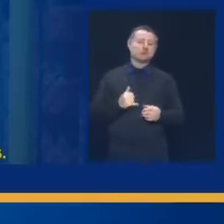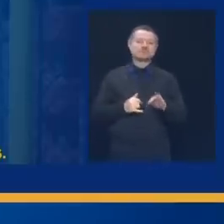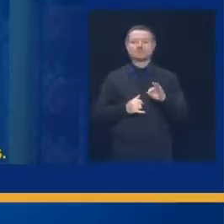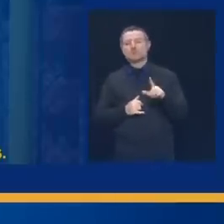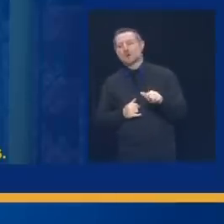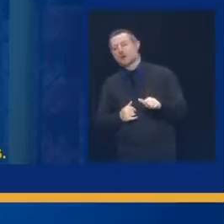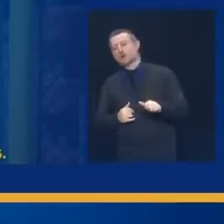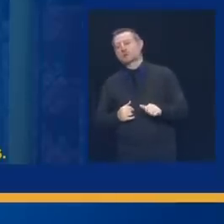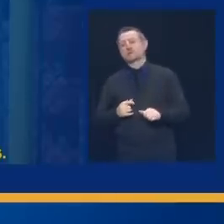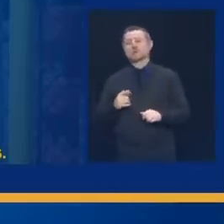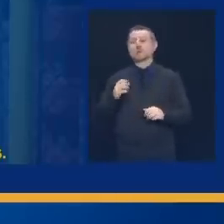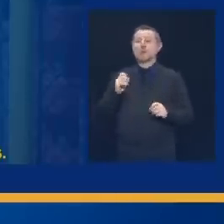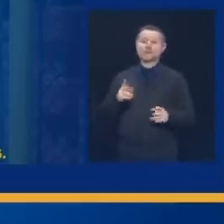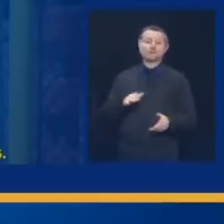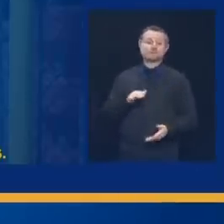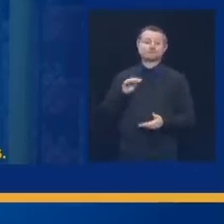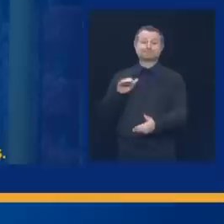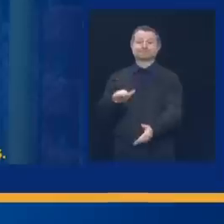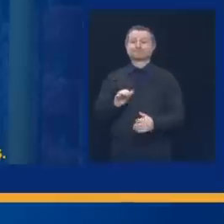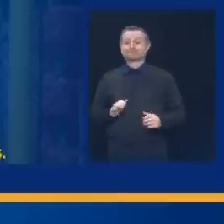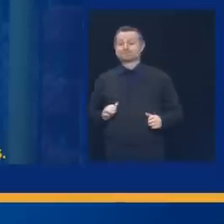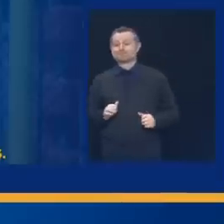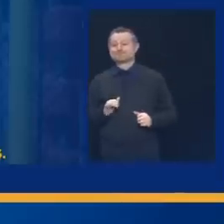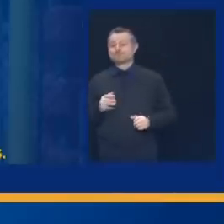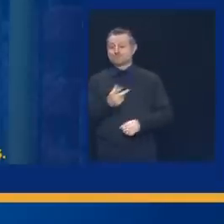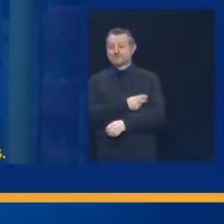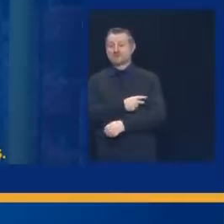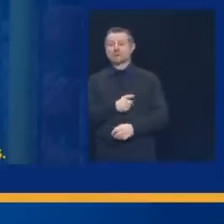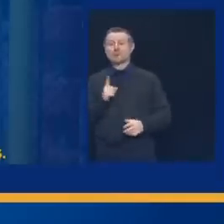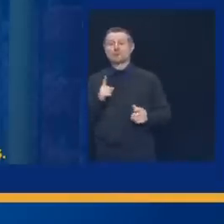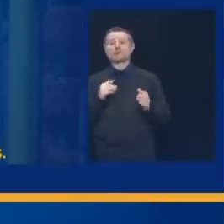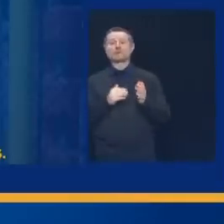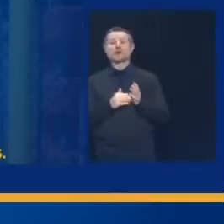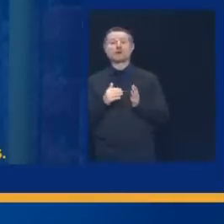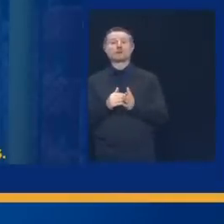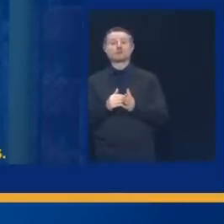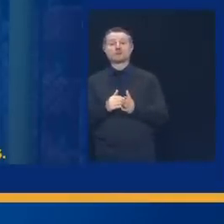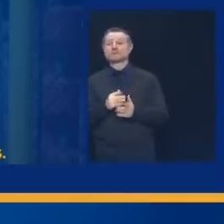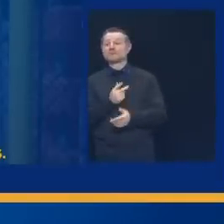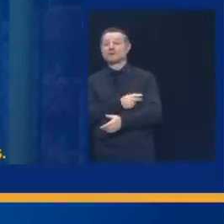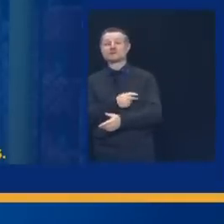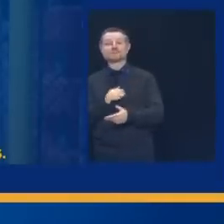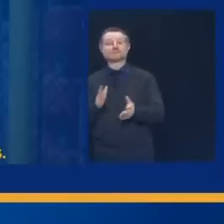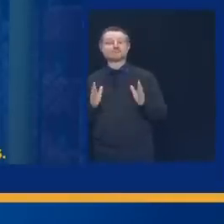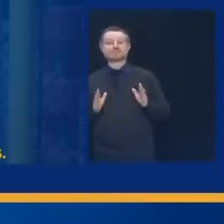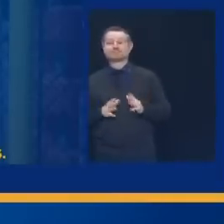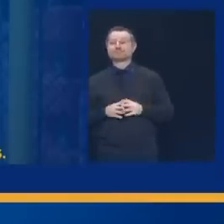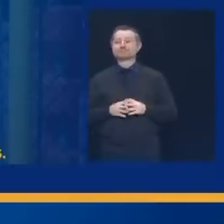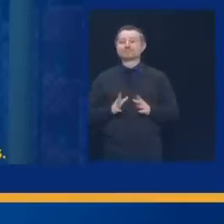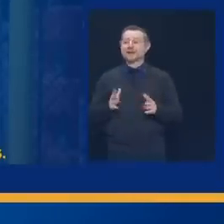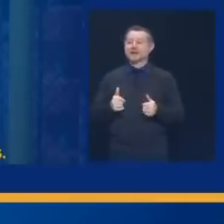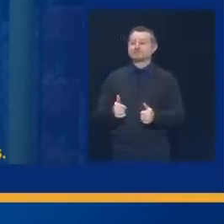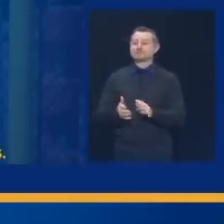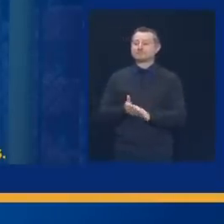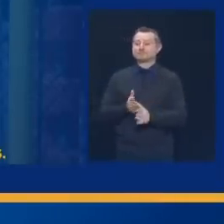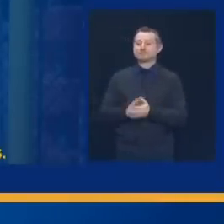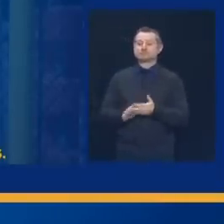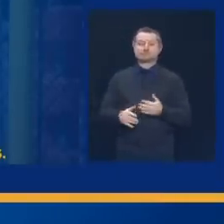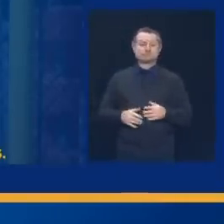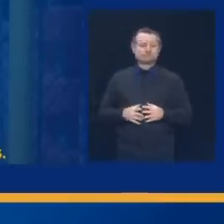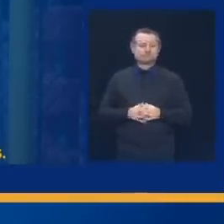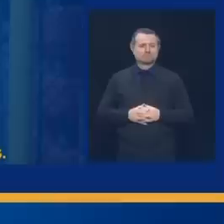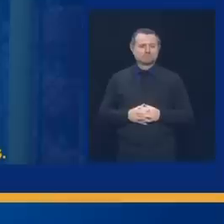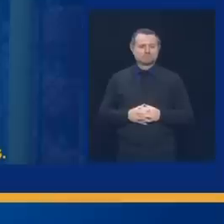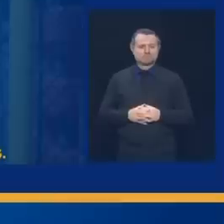say, here you go, governor. Here's 1 million doses. And then what do the states do? Remember,